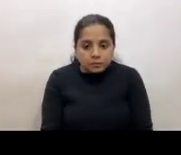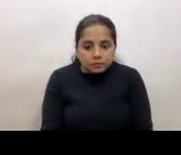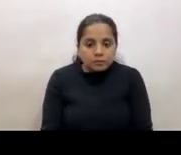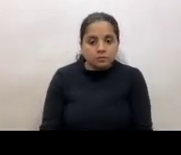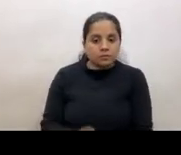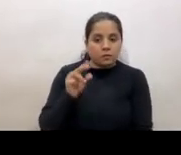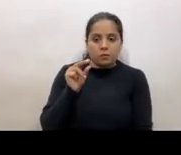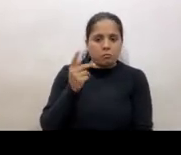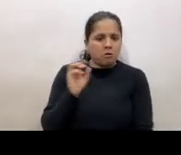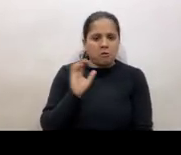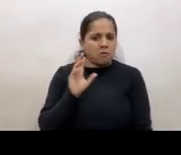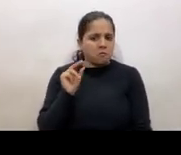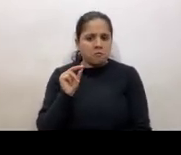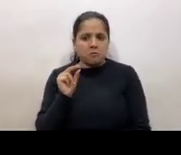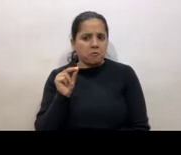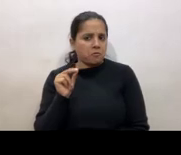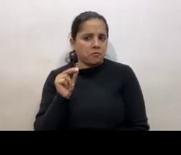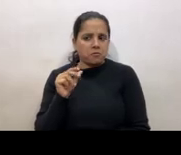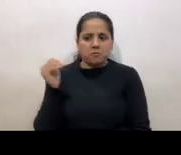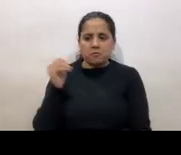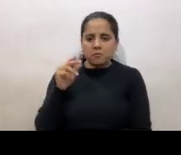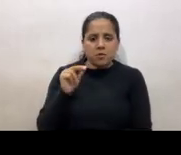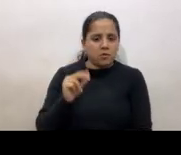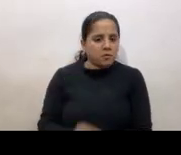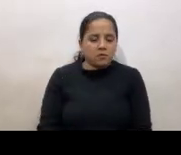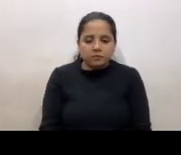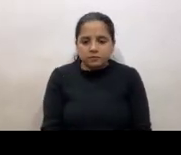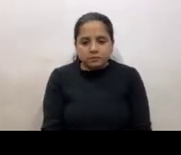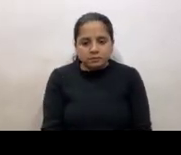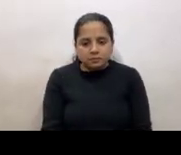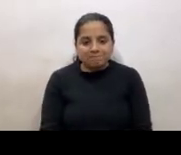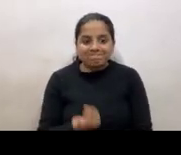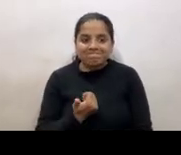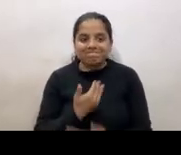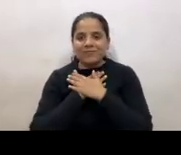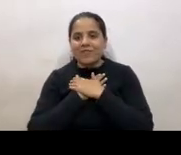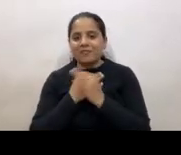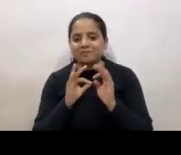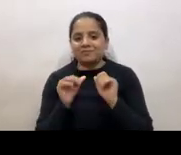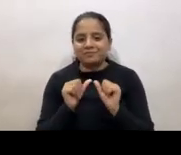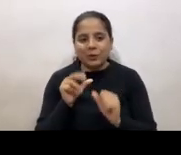No, not at all. Not at all. Isn't that lovely?